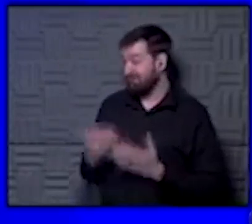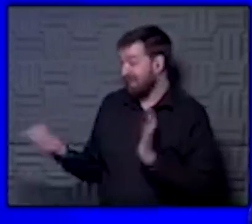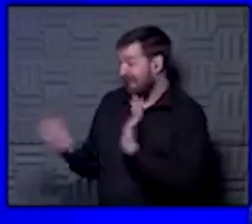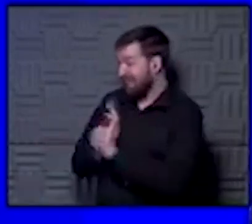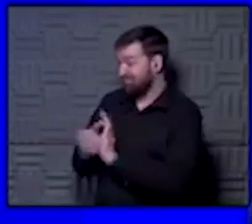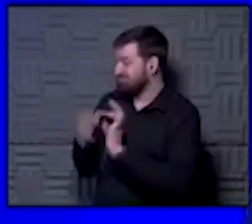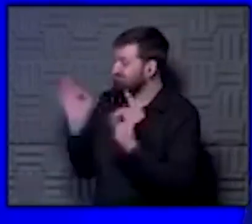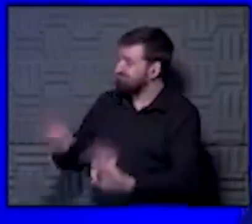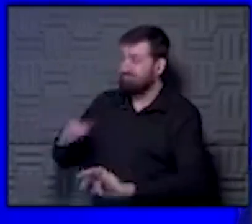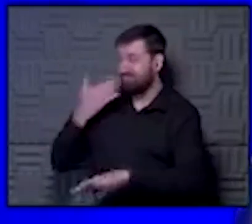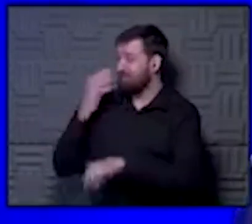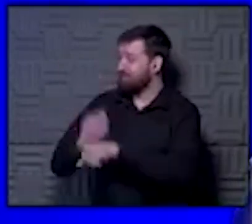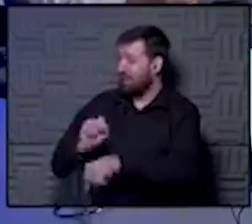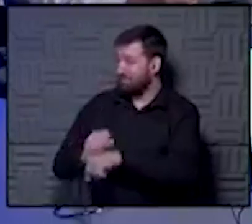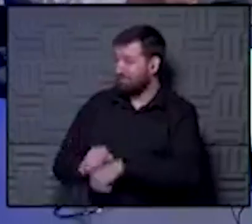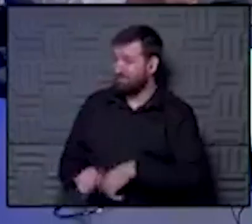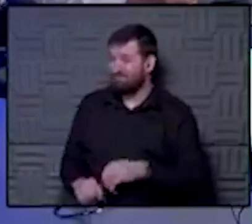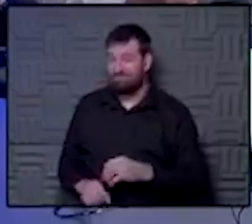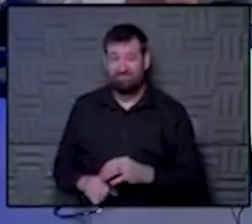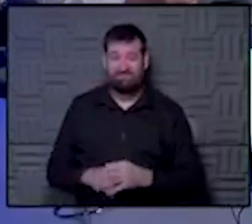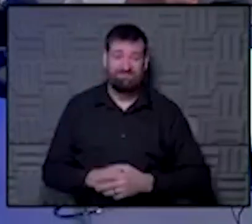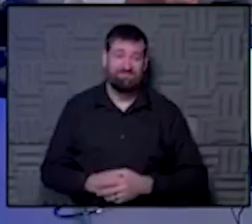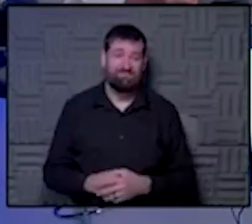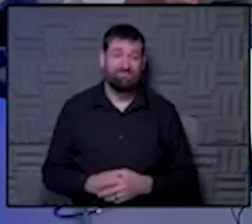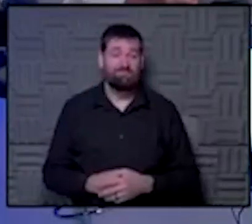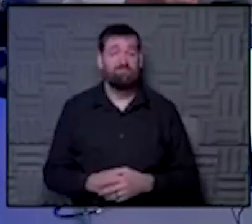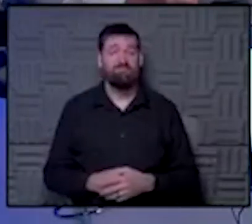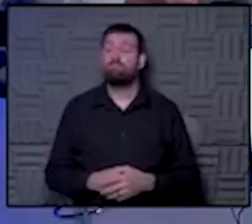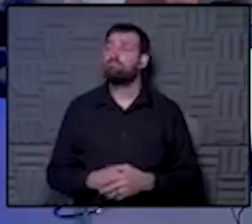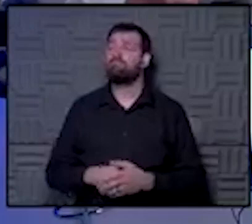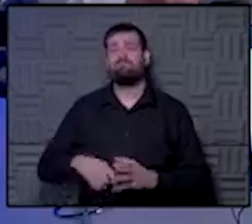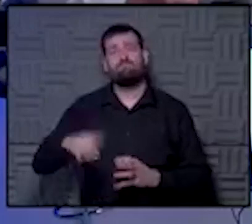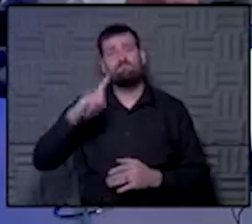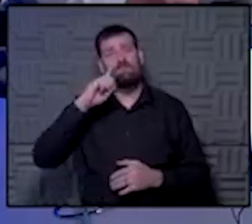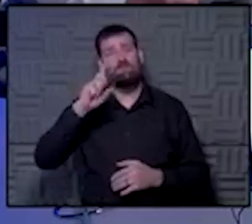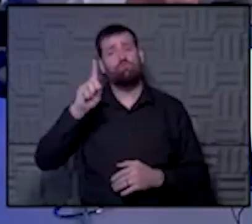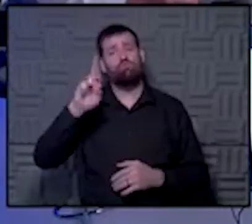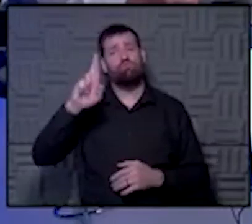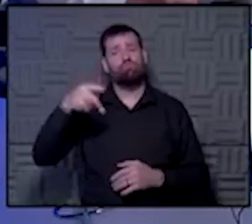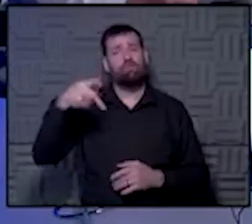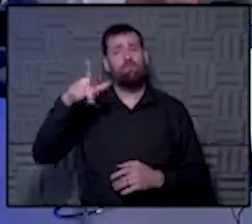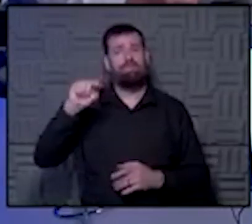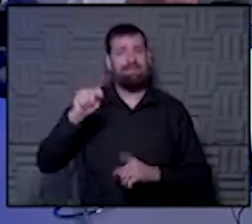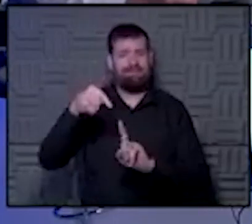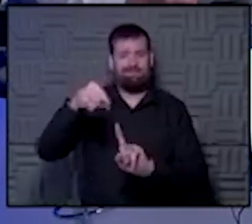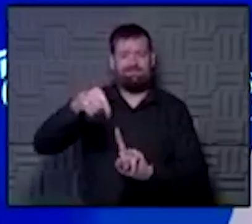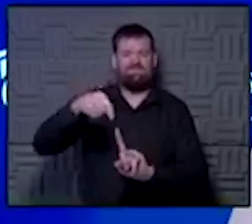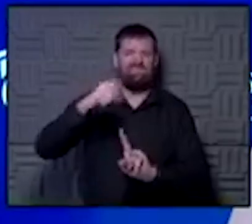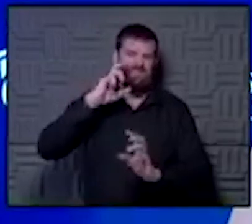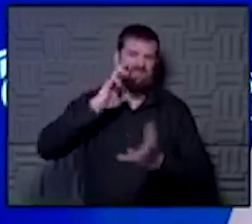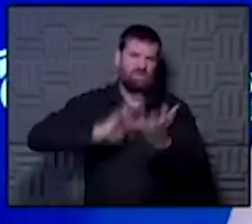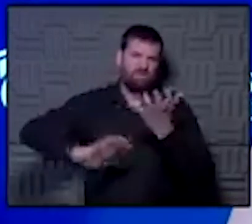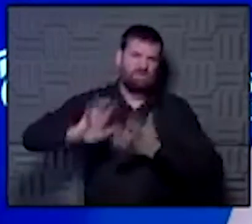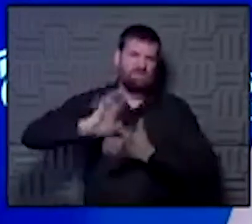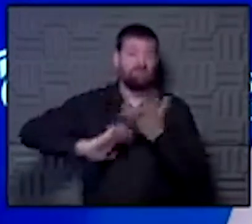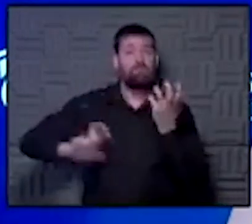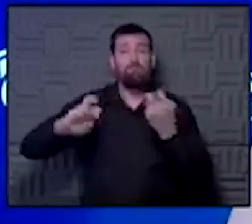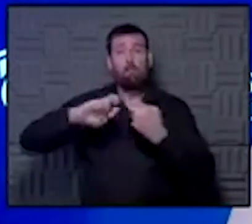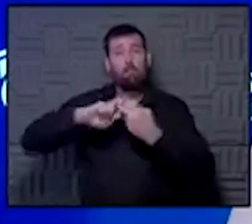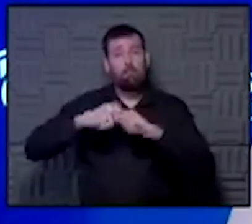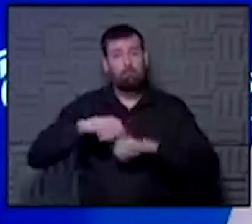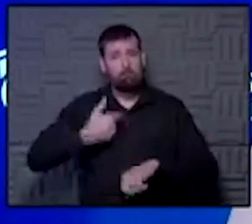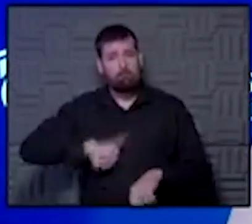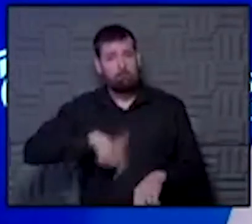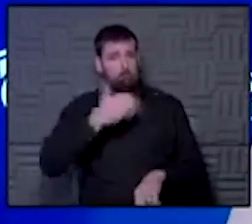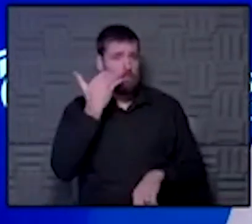Again, you did a good job answering that question. Well, I think that this droplet thing is confusing, and I think the problem is that what we also know